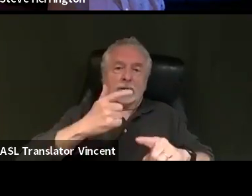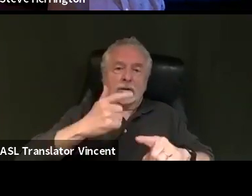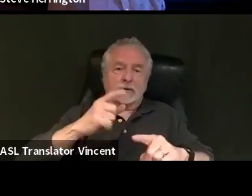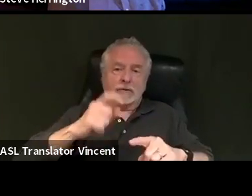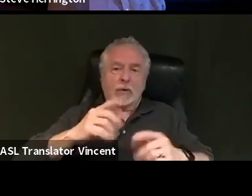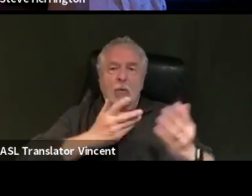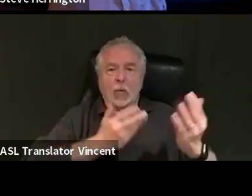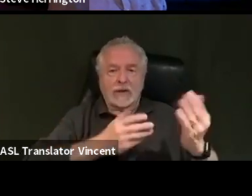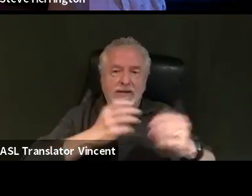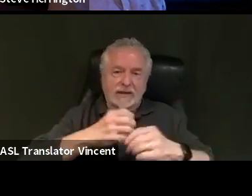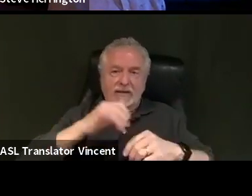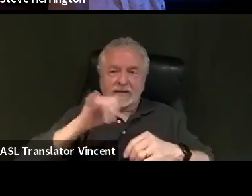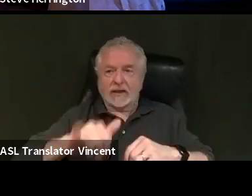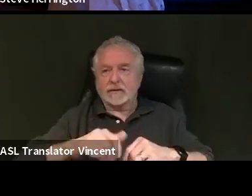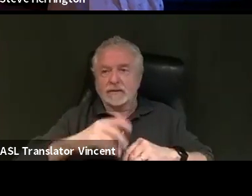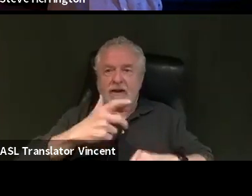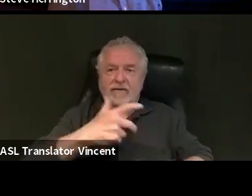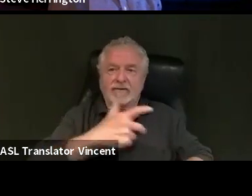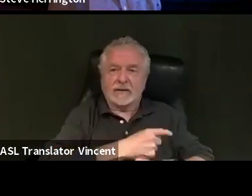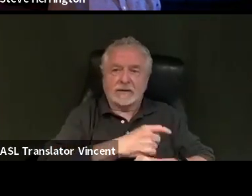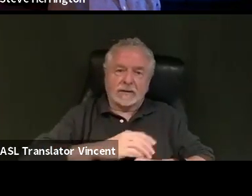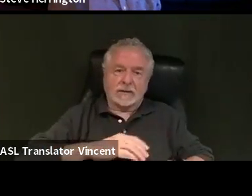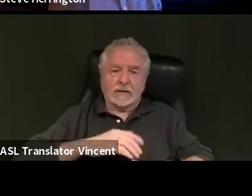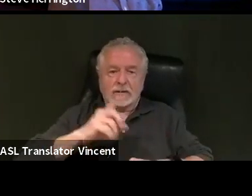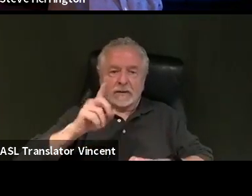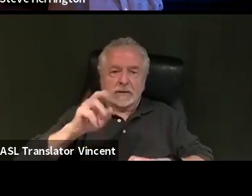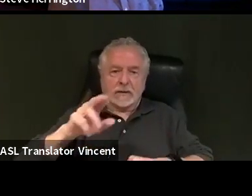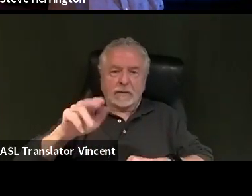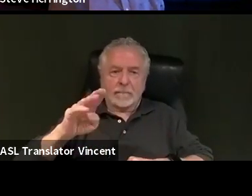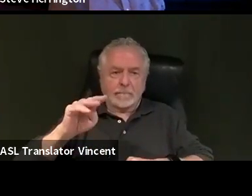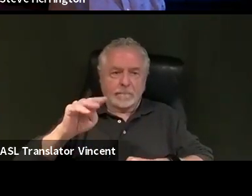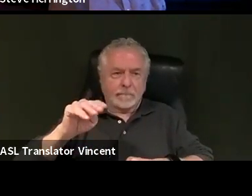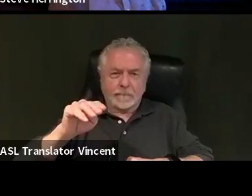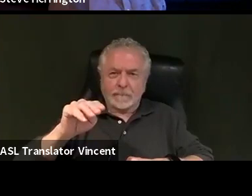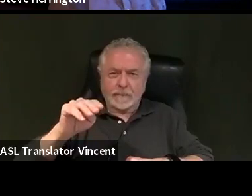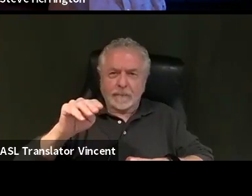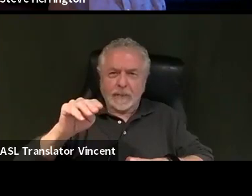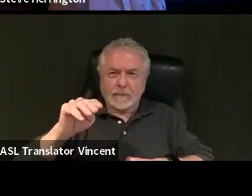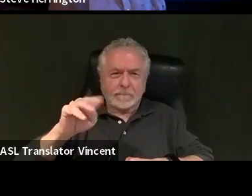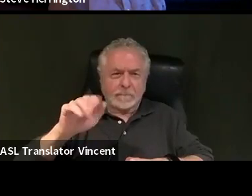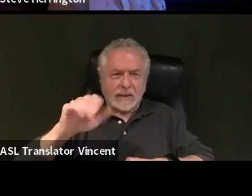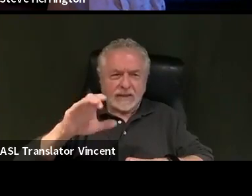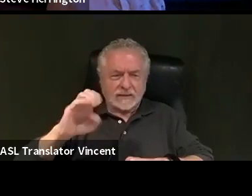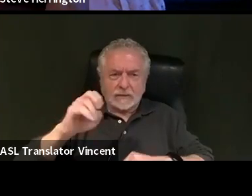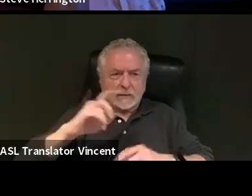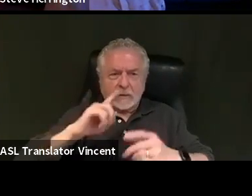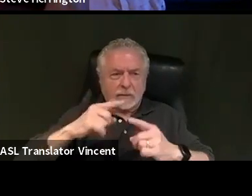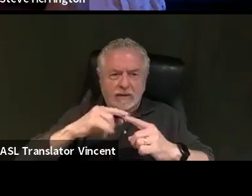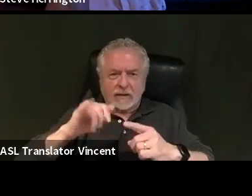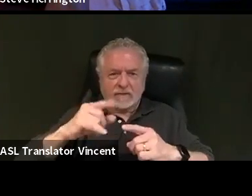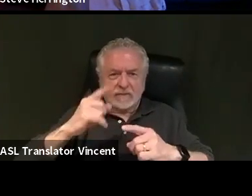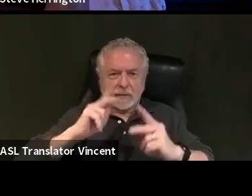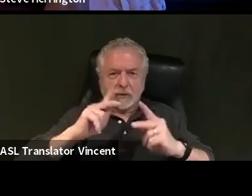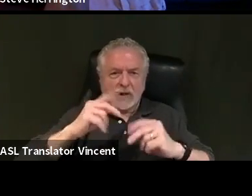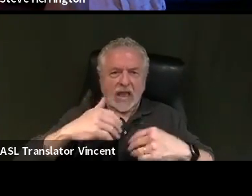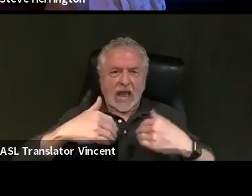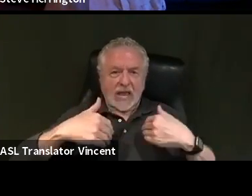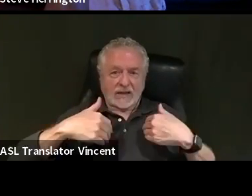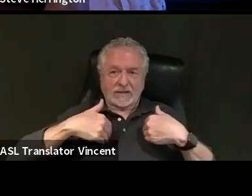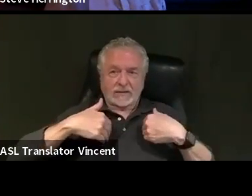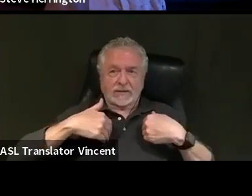should wait to get that vaccine? Dr. Mace, would you want to take this question about for people who've